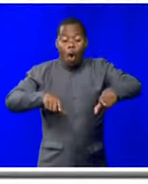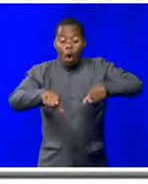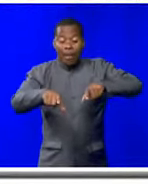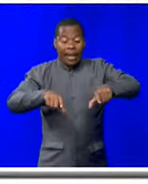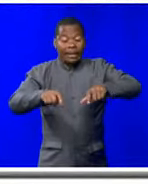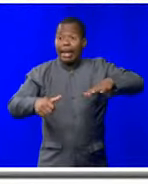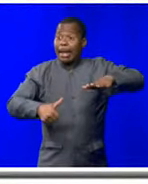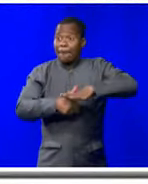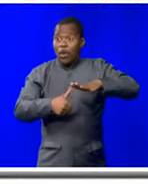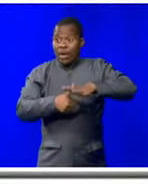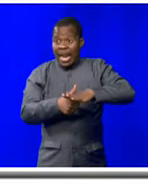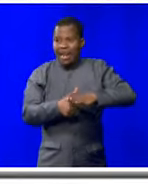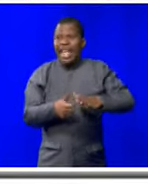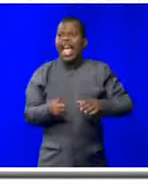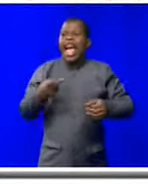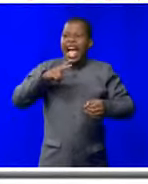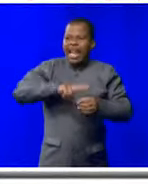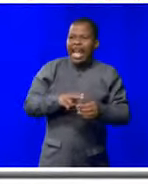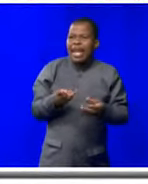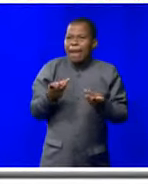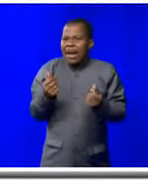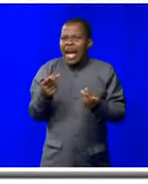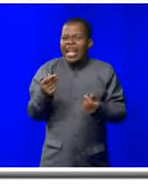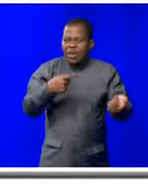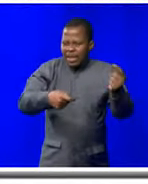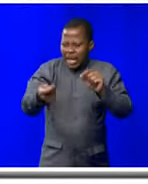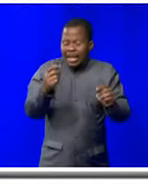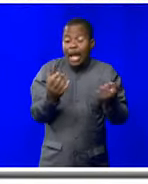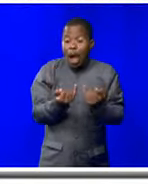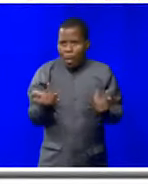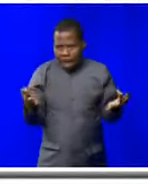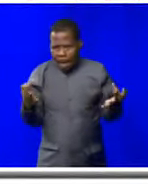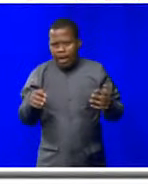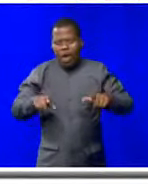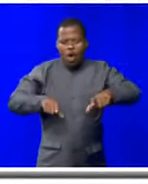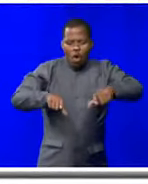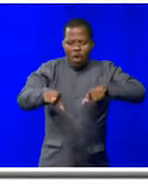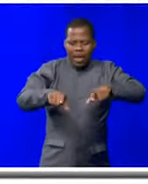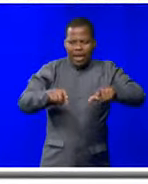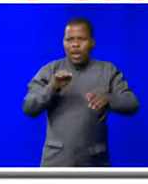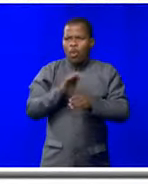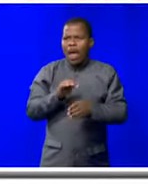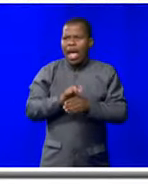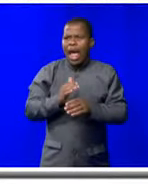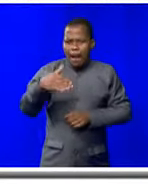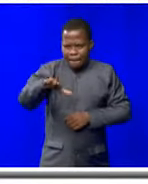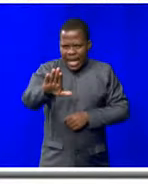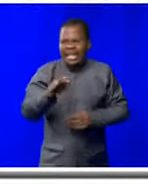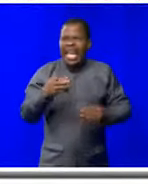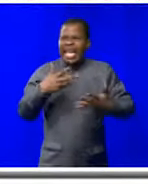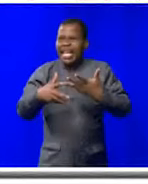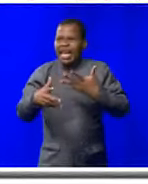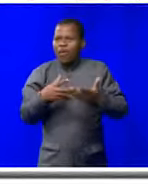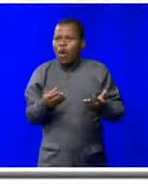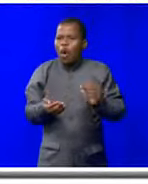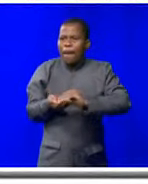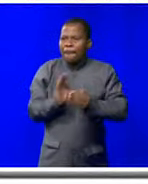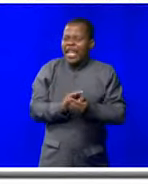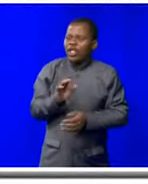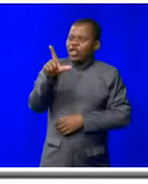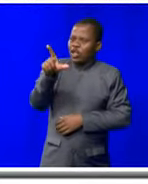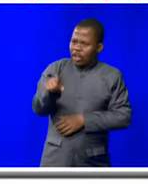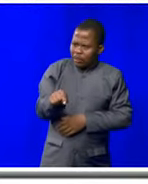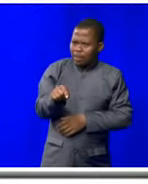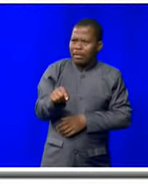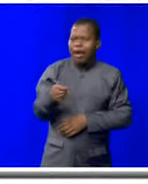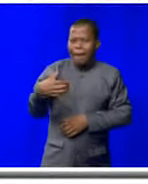competitive, your packaging must be competitive, and you must aim to be a low-cost producer. Make sure that you produce your products